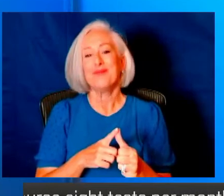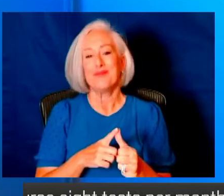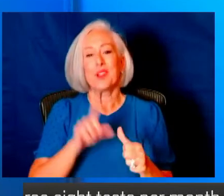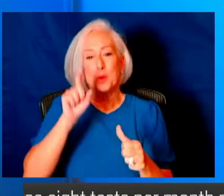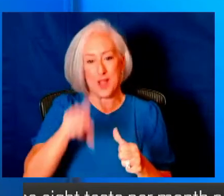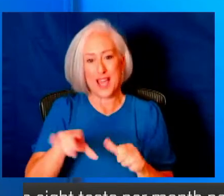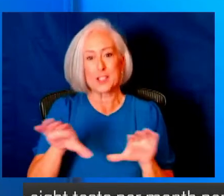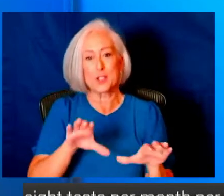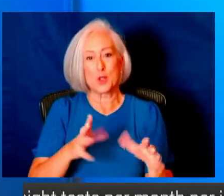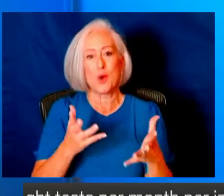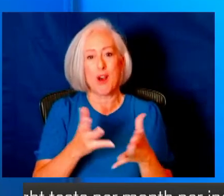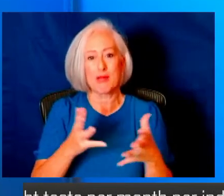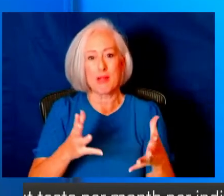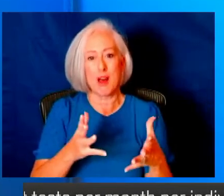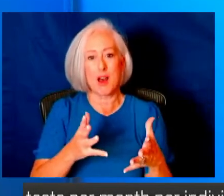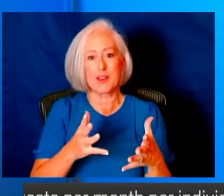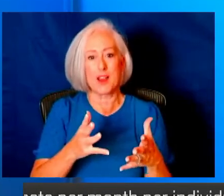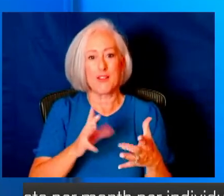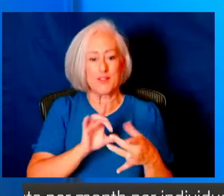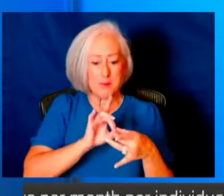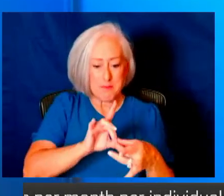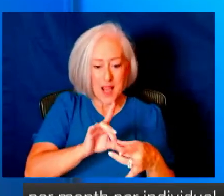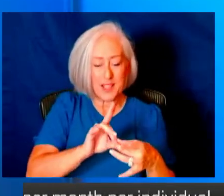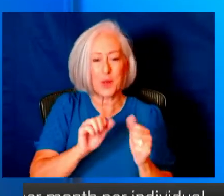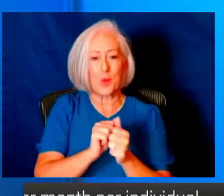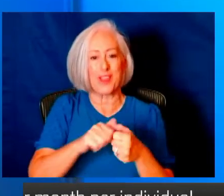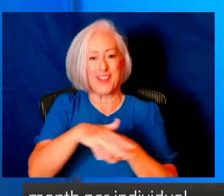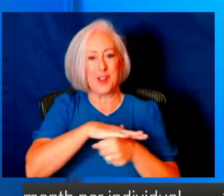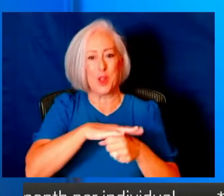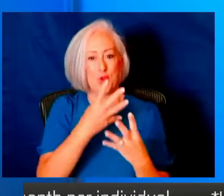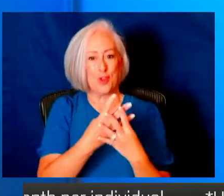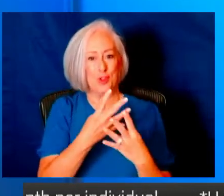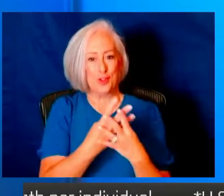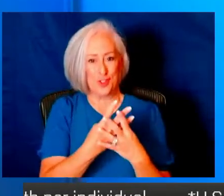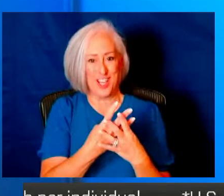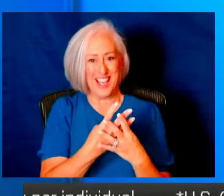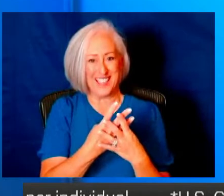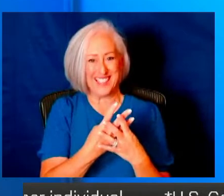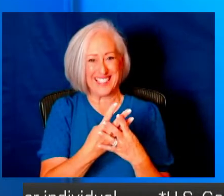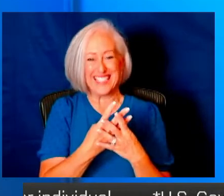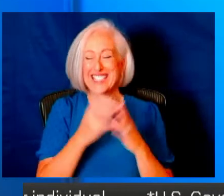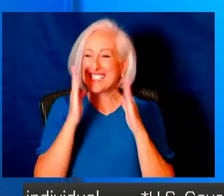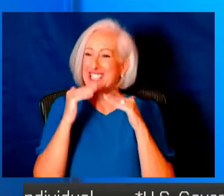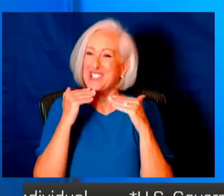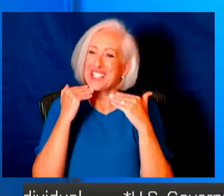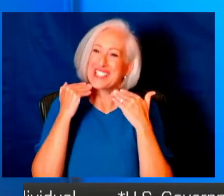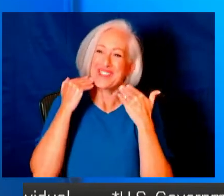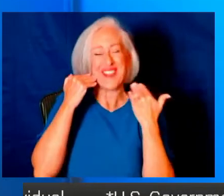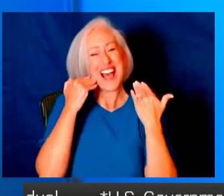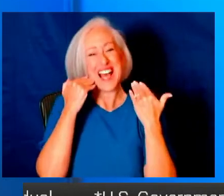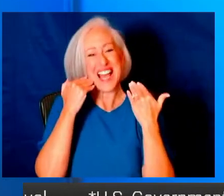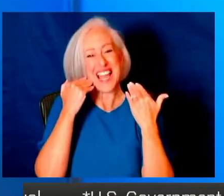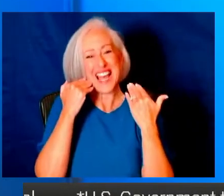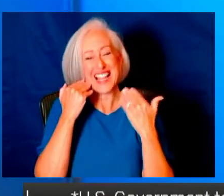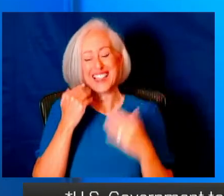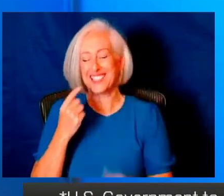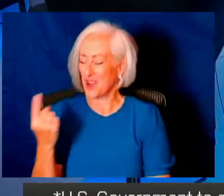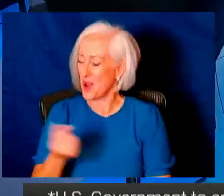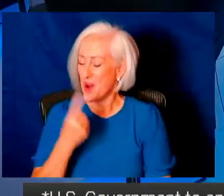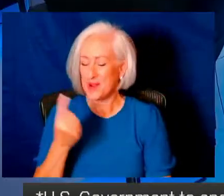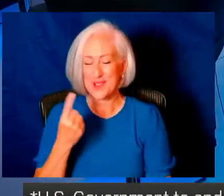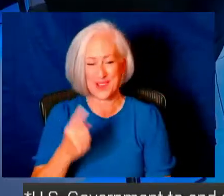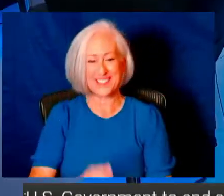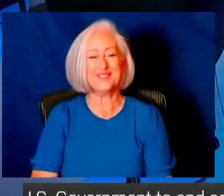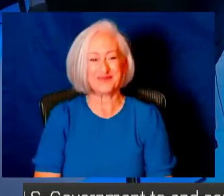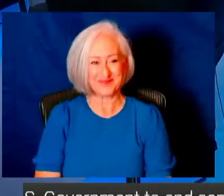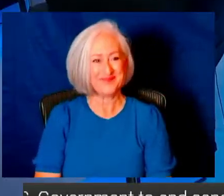convincing with the local jails. We took donuts and we put on our smiles. See, donuts are always the Y'all, it's the donuts. Yeah, Okay.